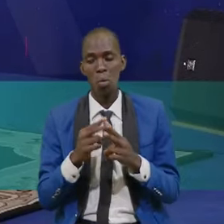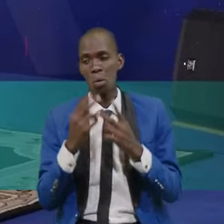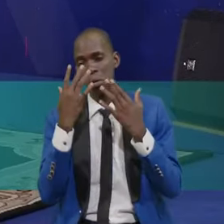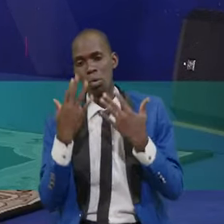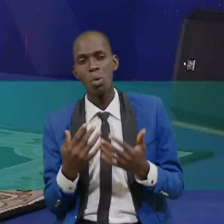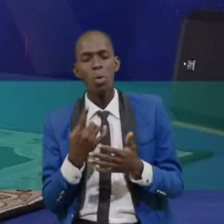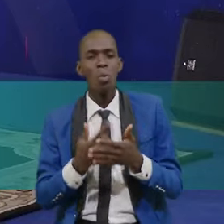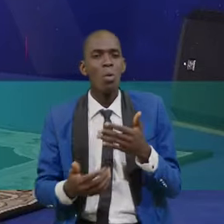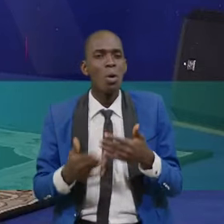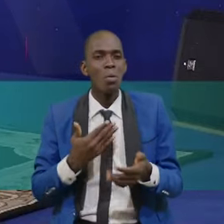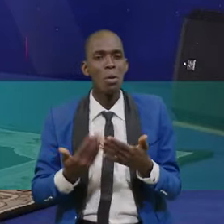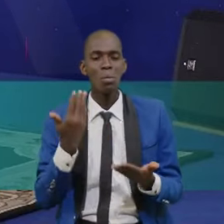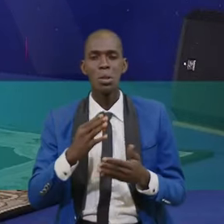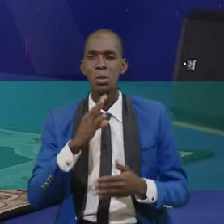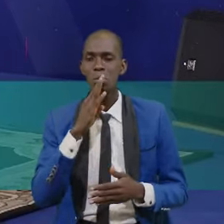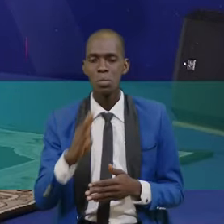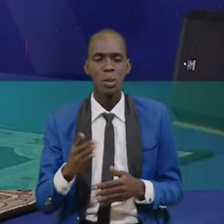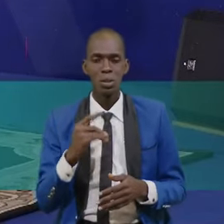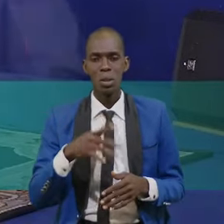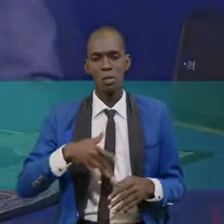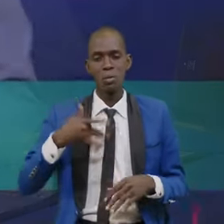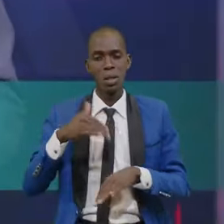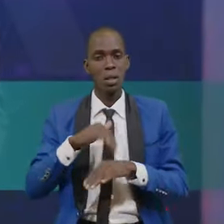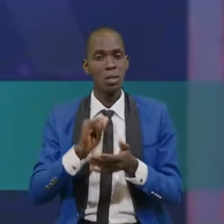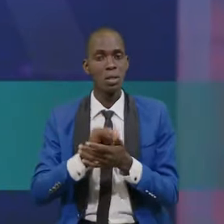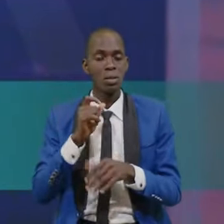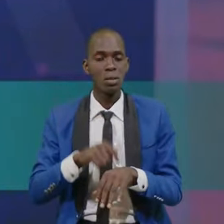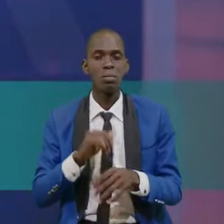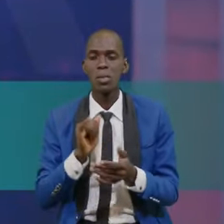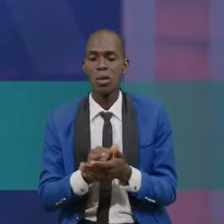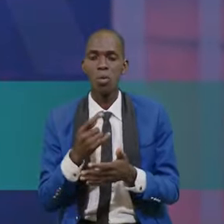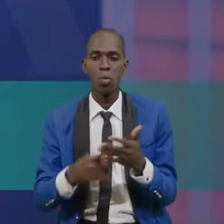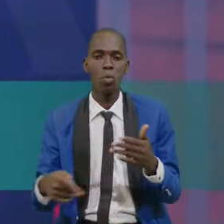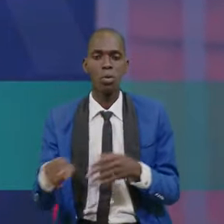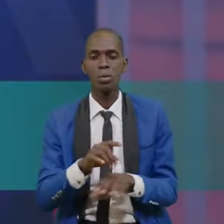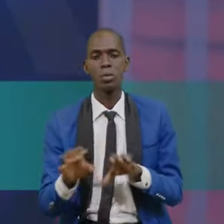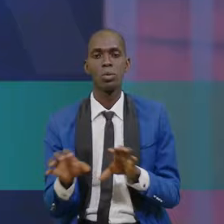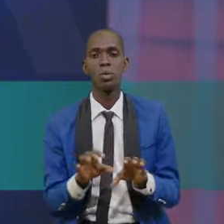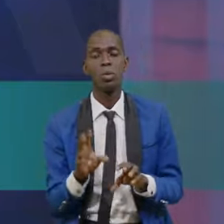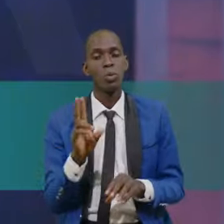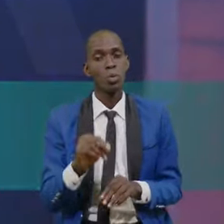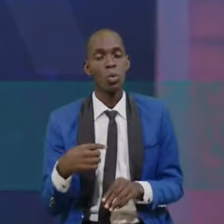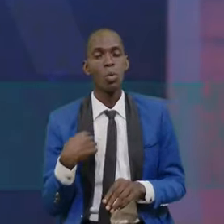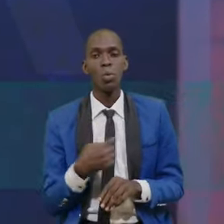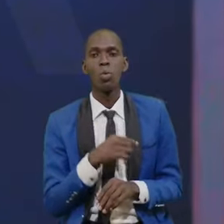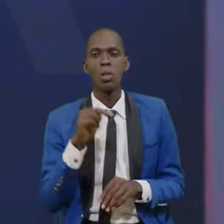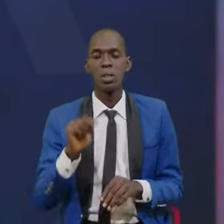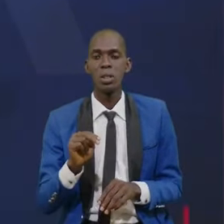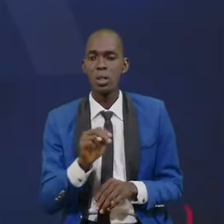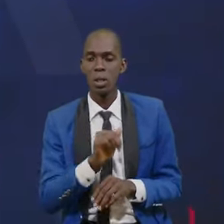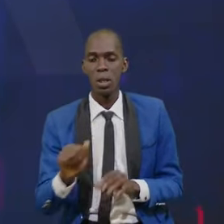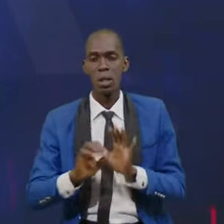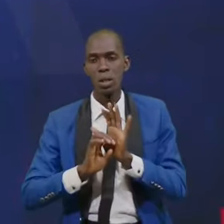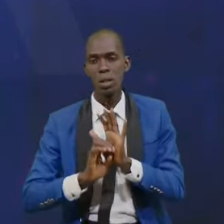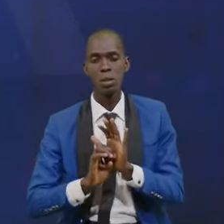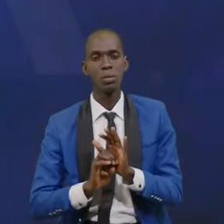the moment, that's how they work. We need a pattern. God said, see that thou make